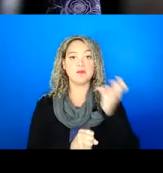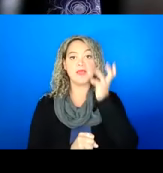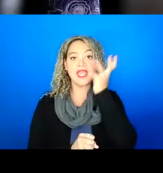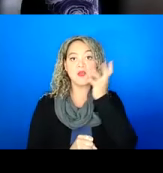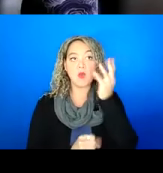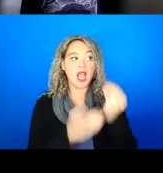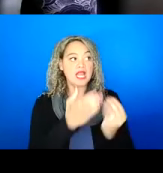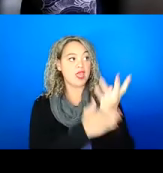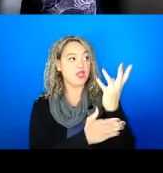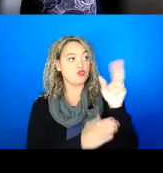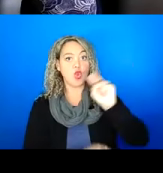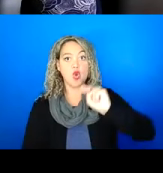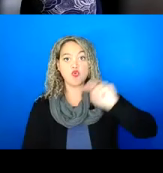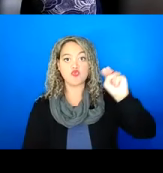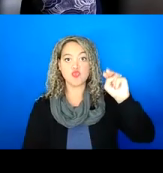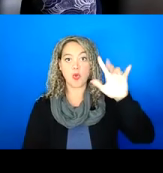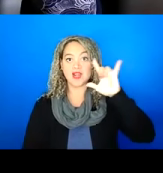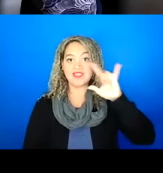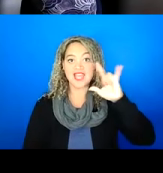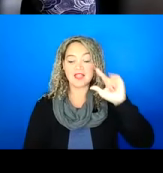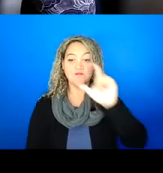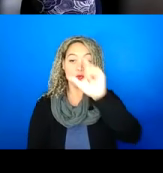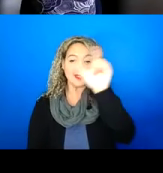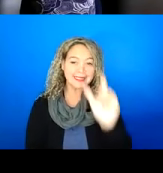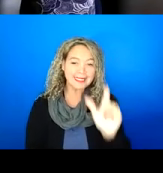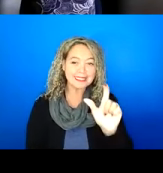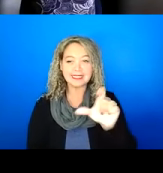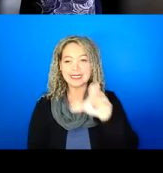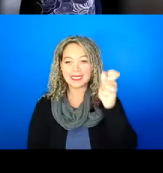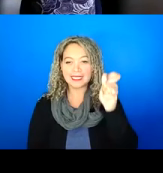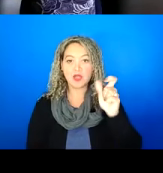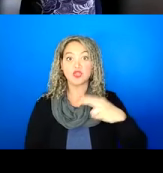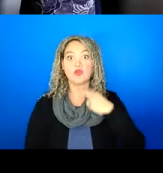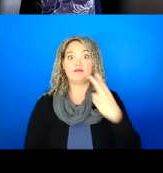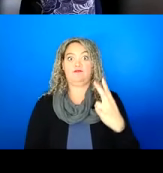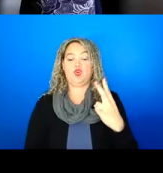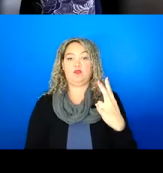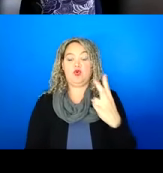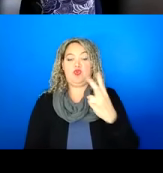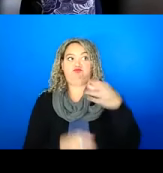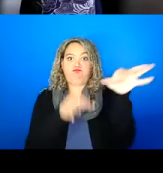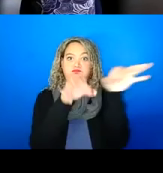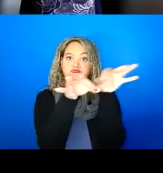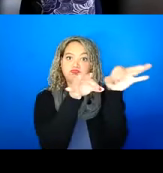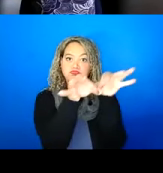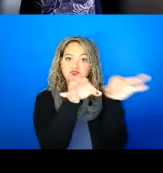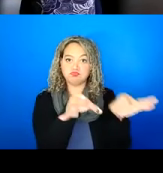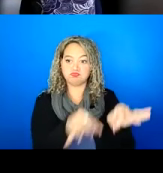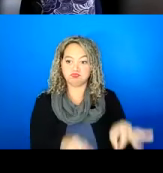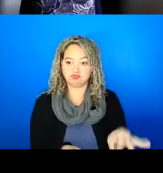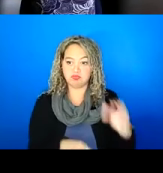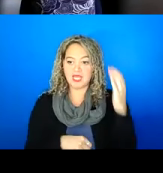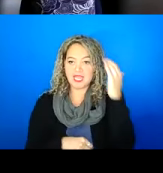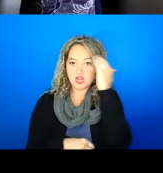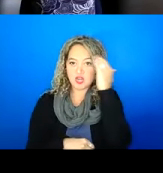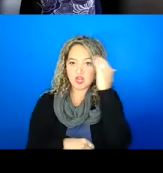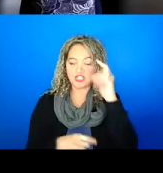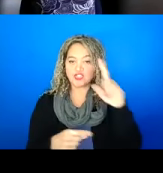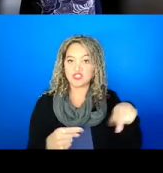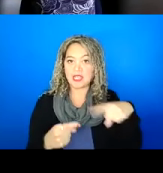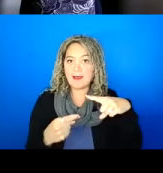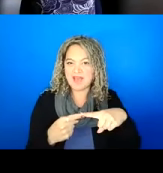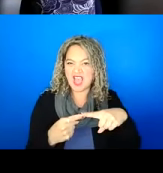Northern California and Italy, and all your other verbal, explicit knowledge about